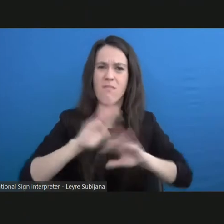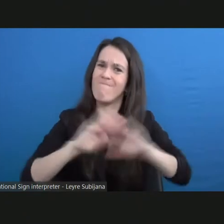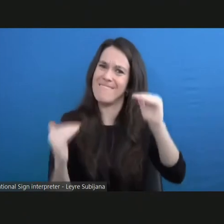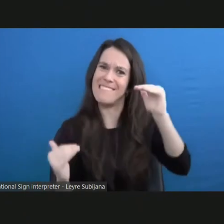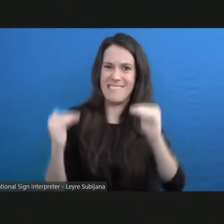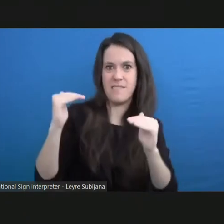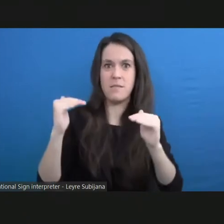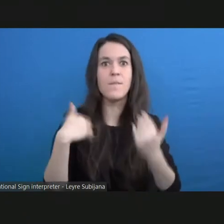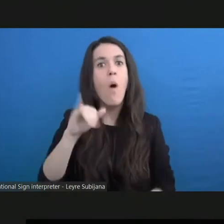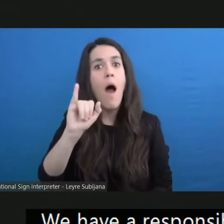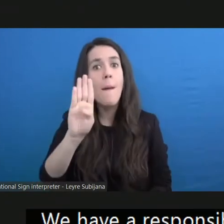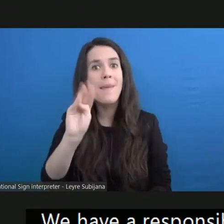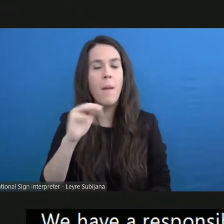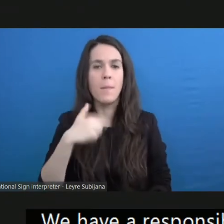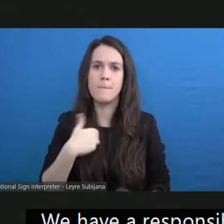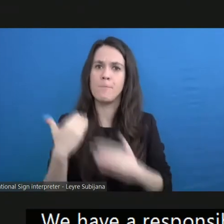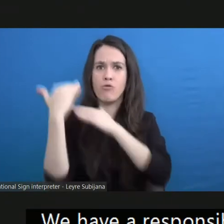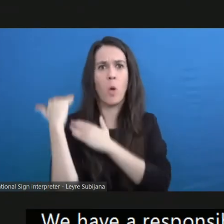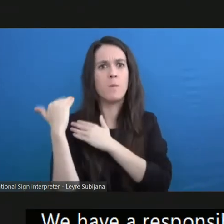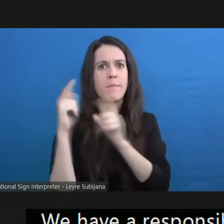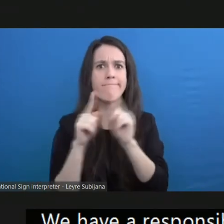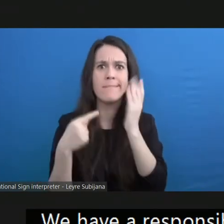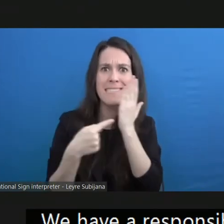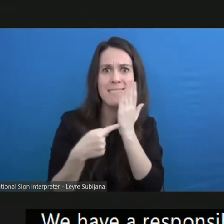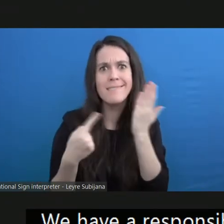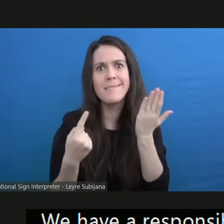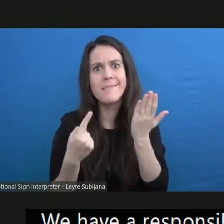responsibility as an IT technology company to,